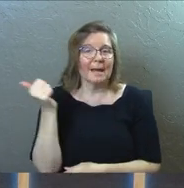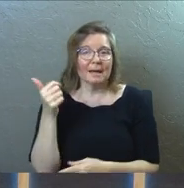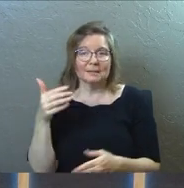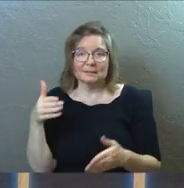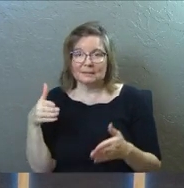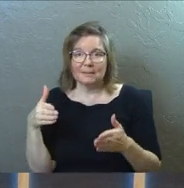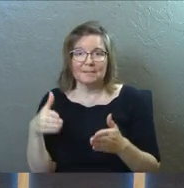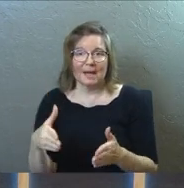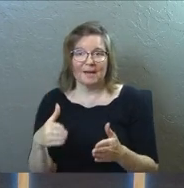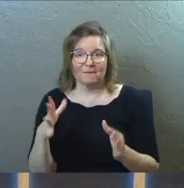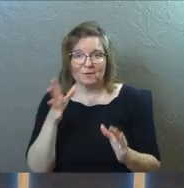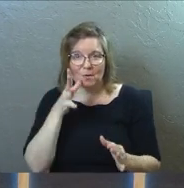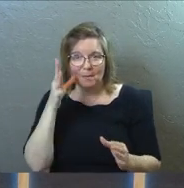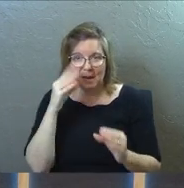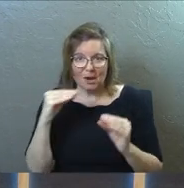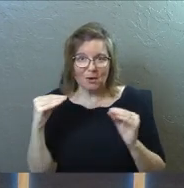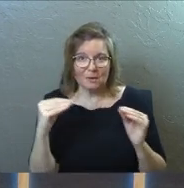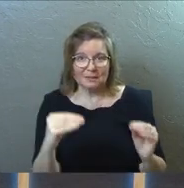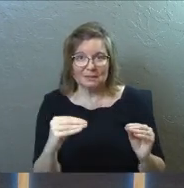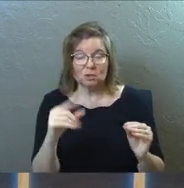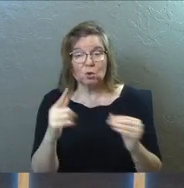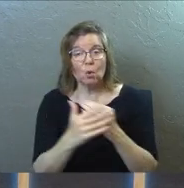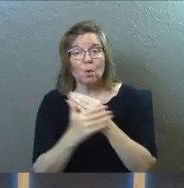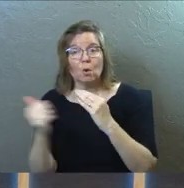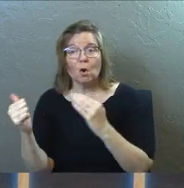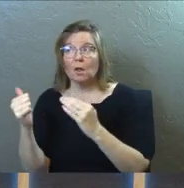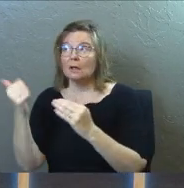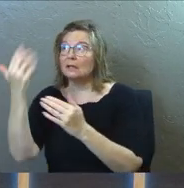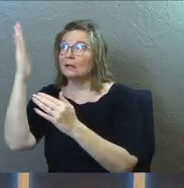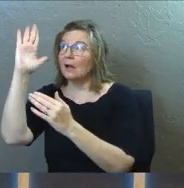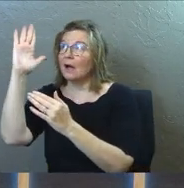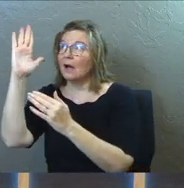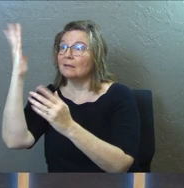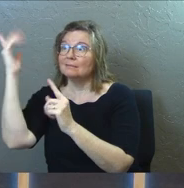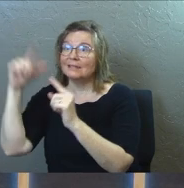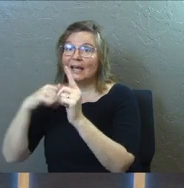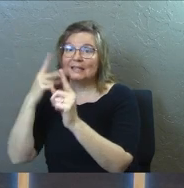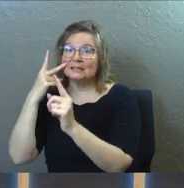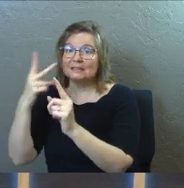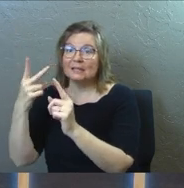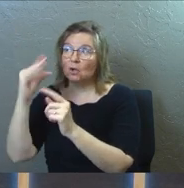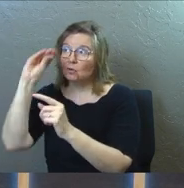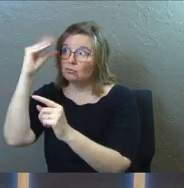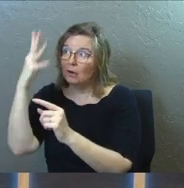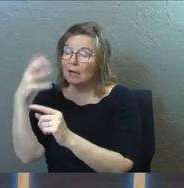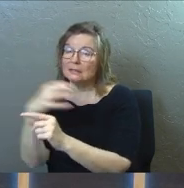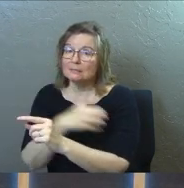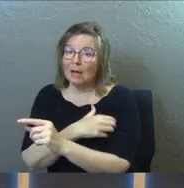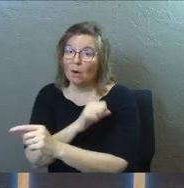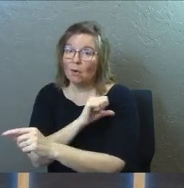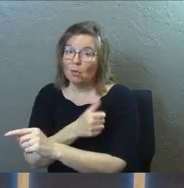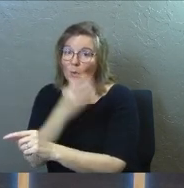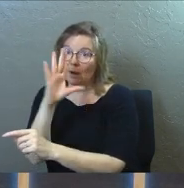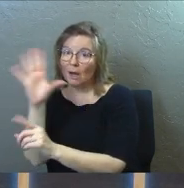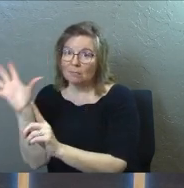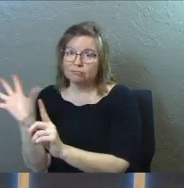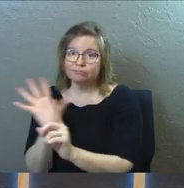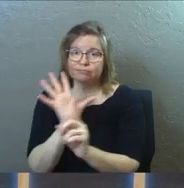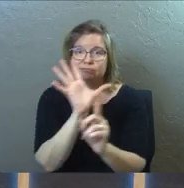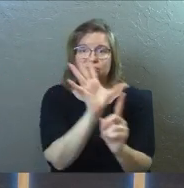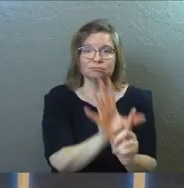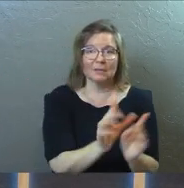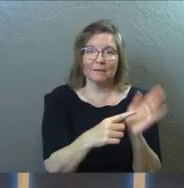method for parenting. Your calling is to make the invisible presence, grace, power, and authority of God visible in the lives of your